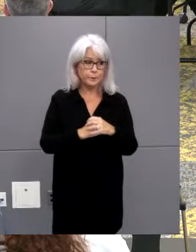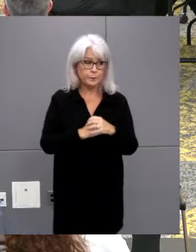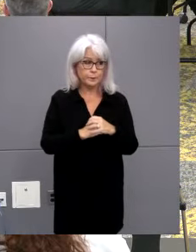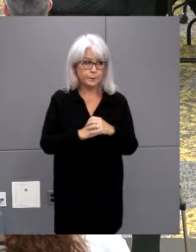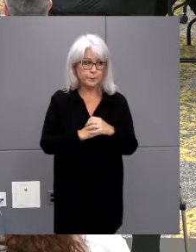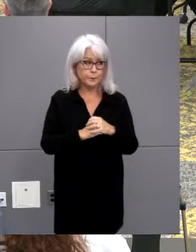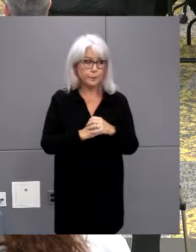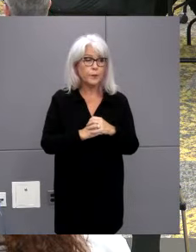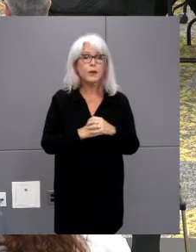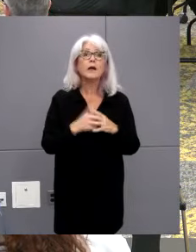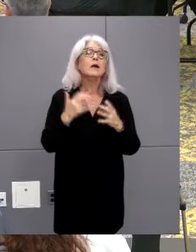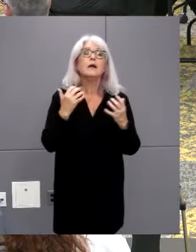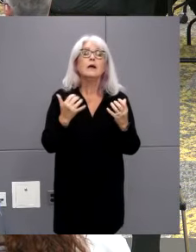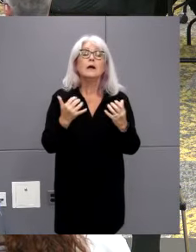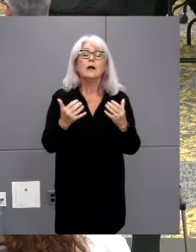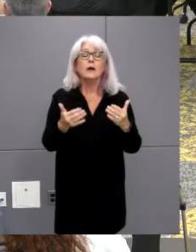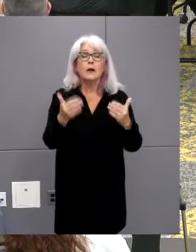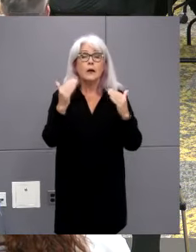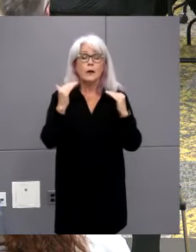Okay, now we're back to